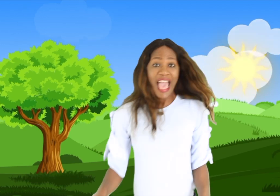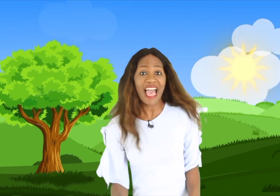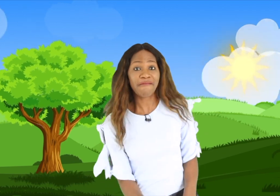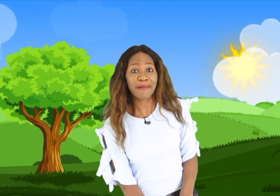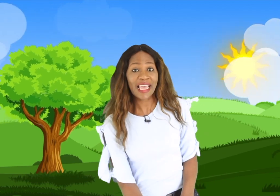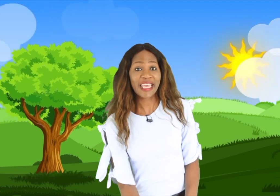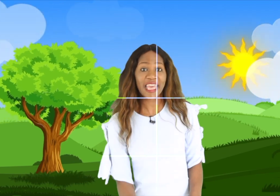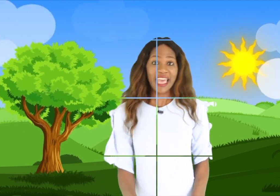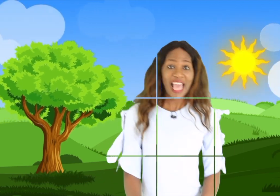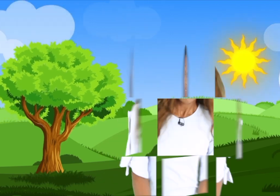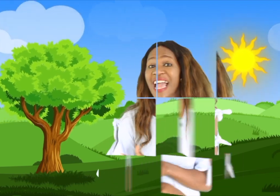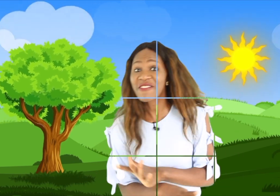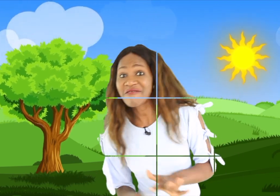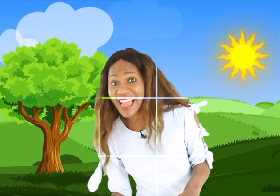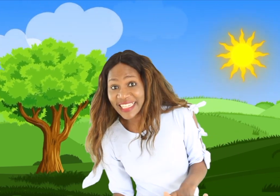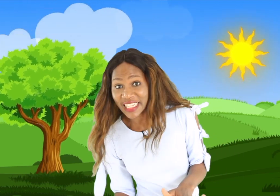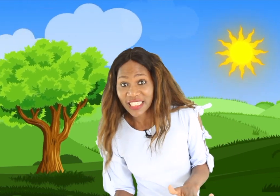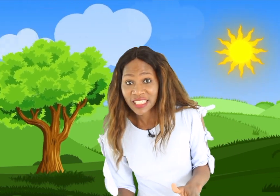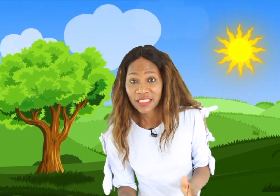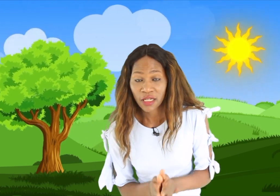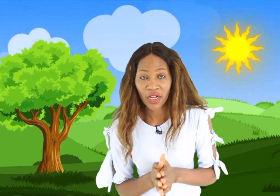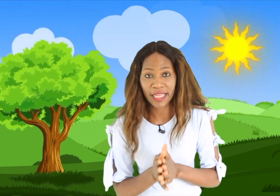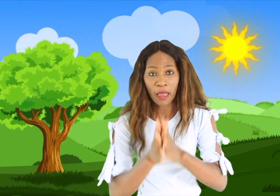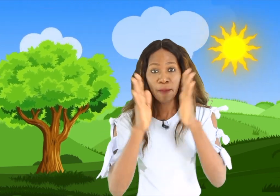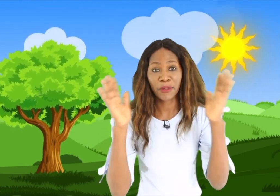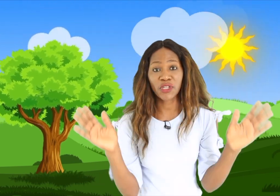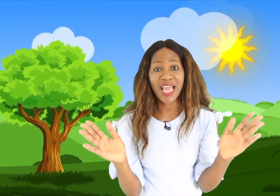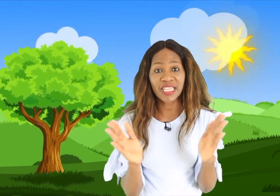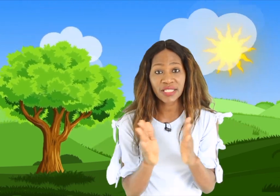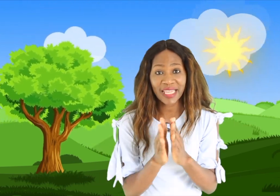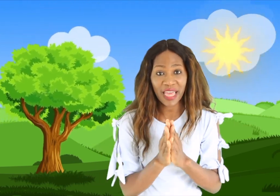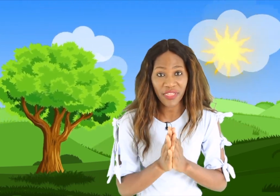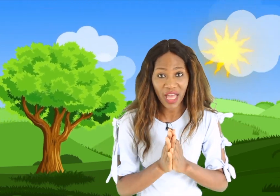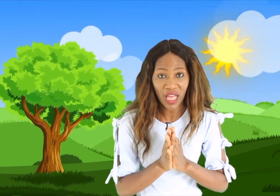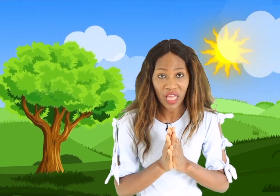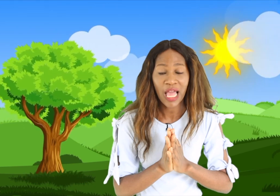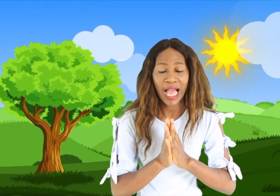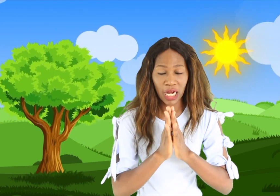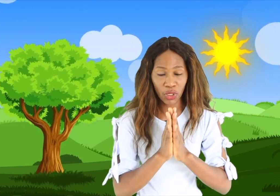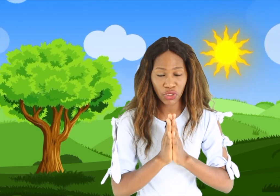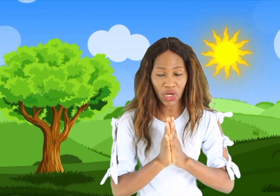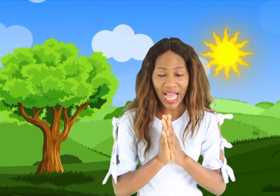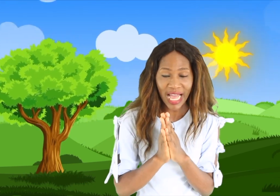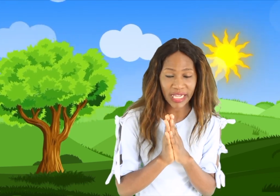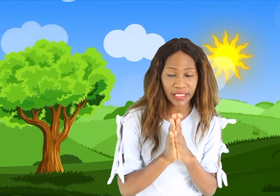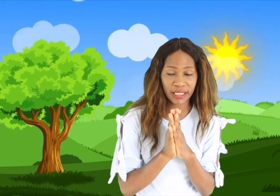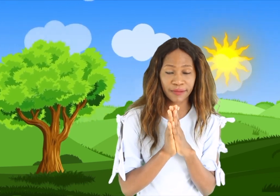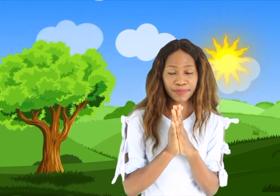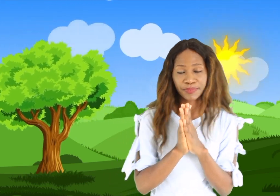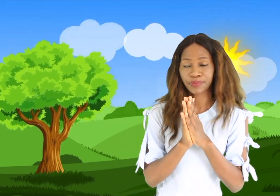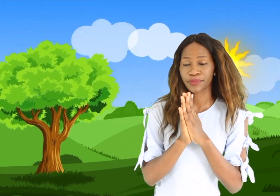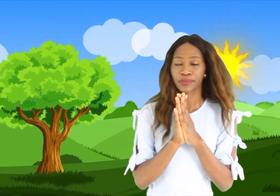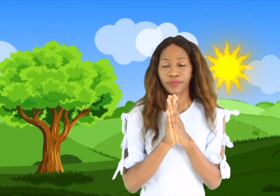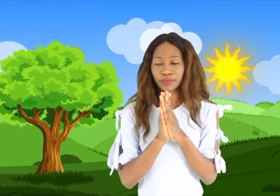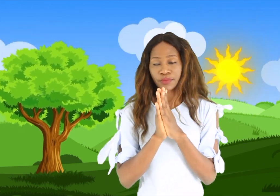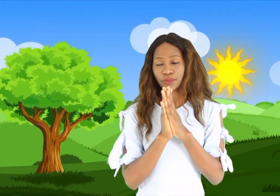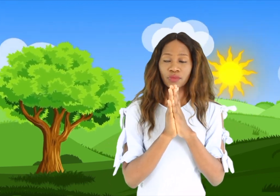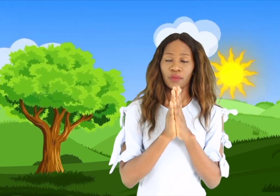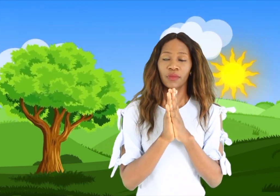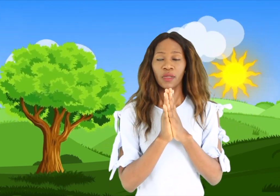okay? I have mine here. Are you ready? Okay, put your hands together and close your eyes.